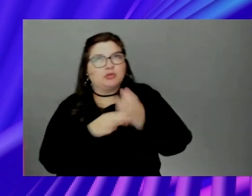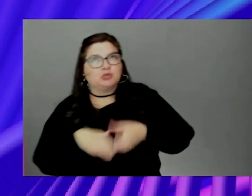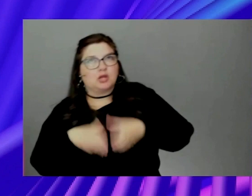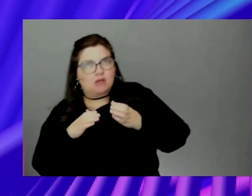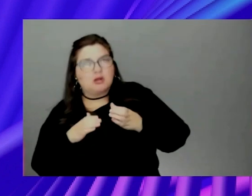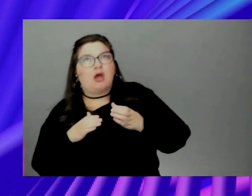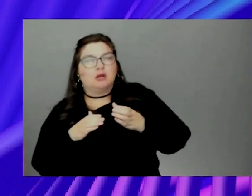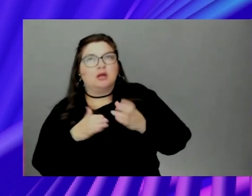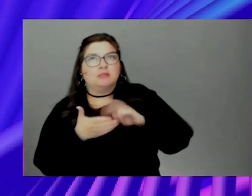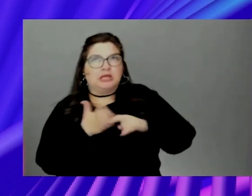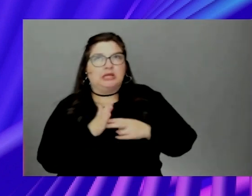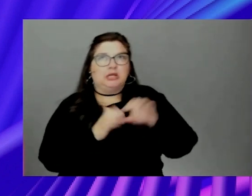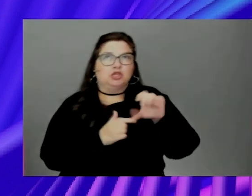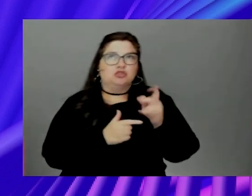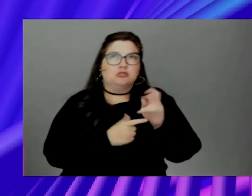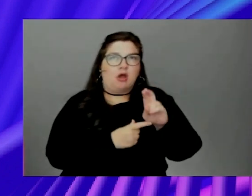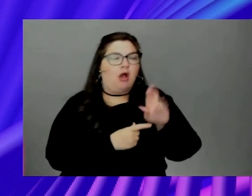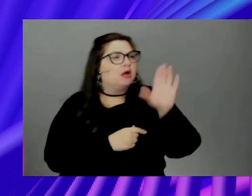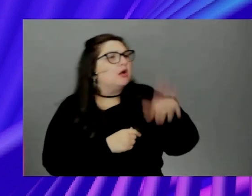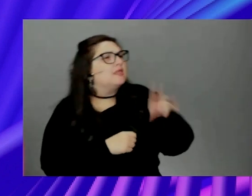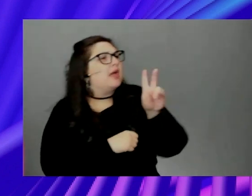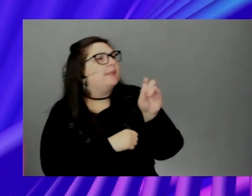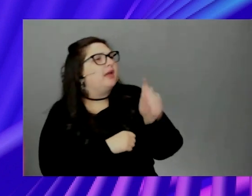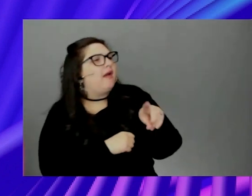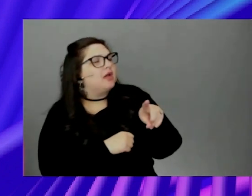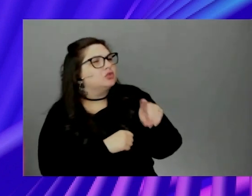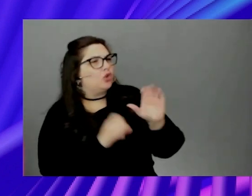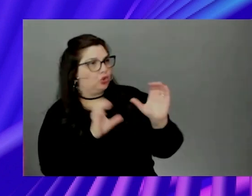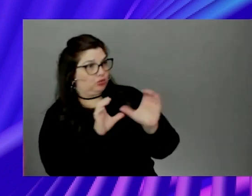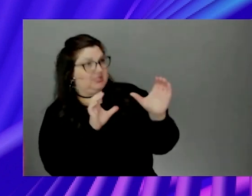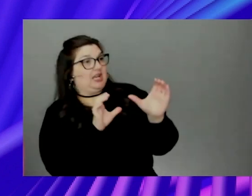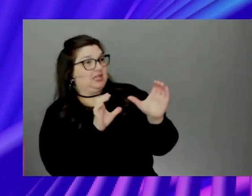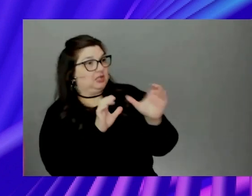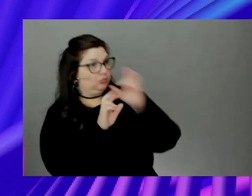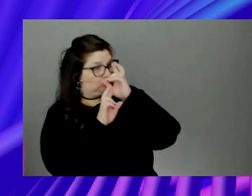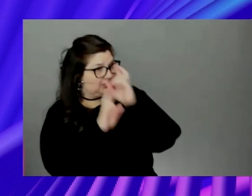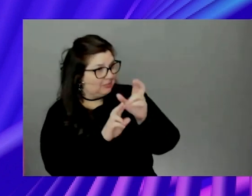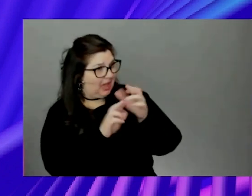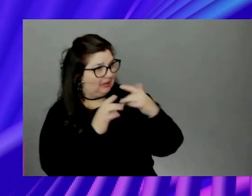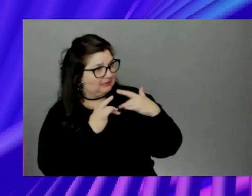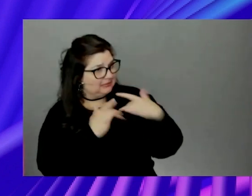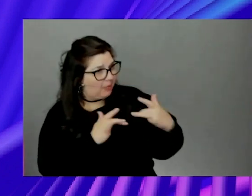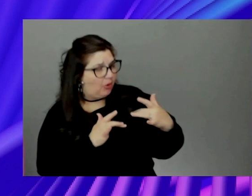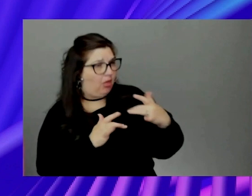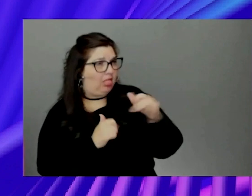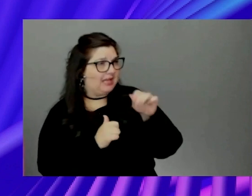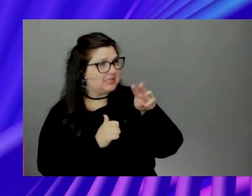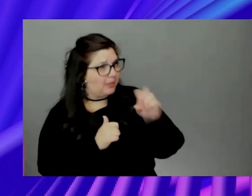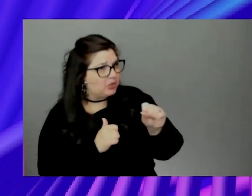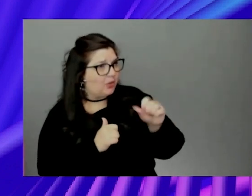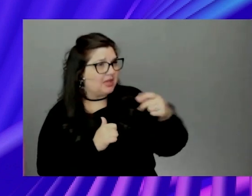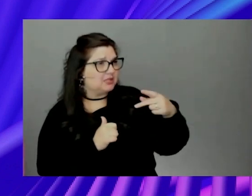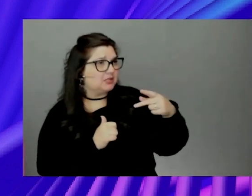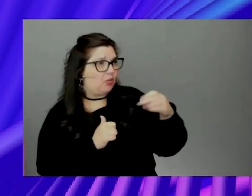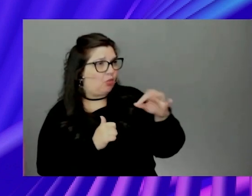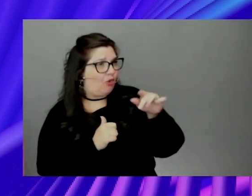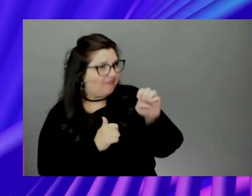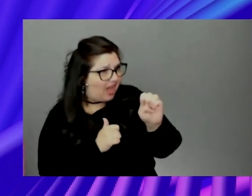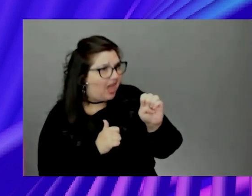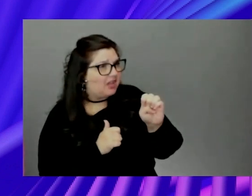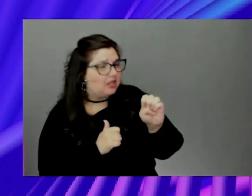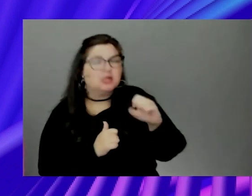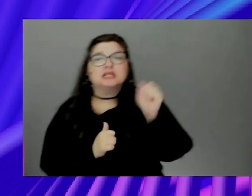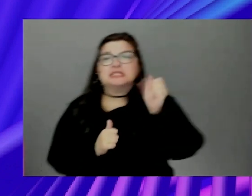Norm? In terms of credentials, does it respect the typical AWS profile locations? Yep, it's going to use. I mean, we're obviously coming from the